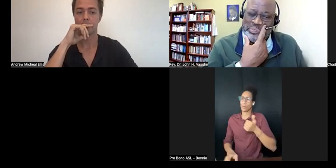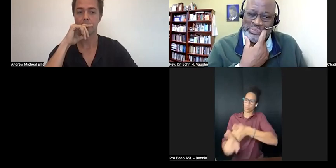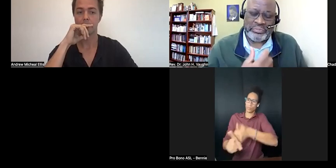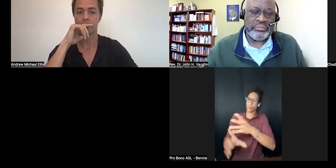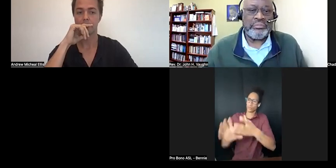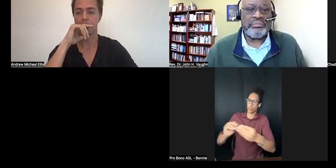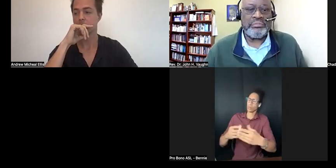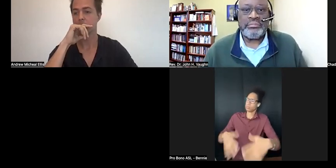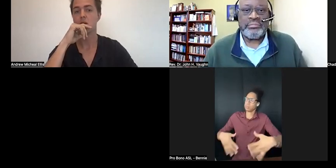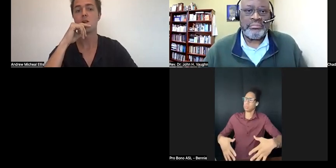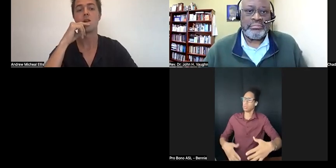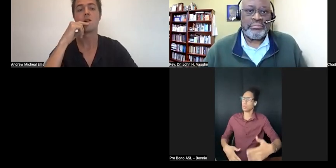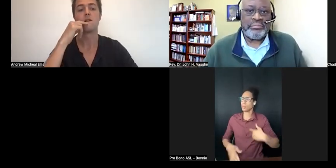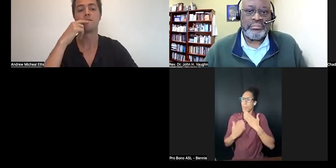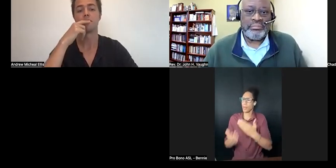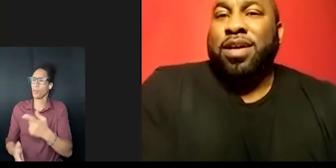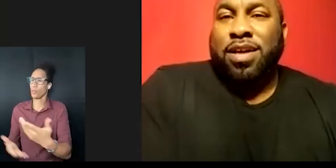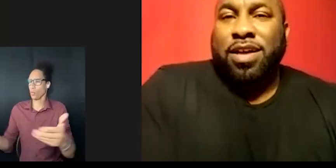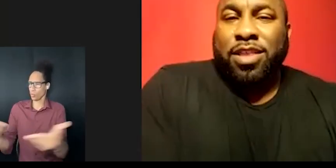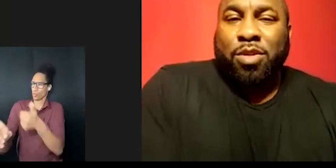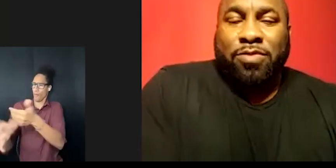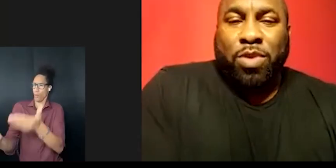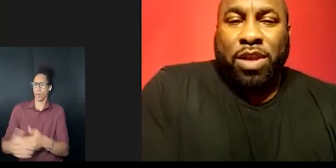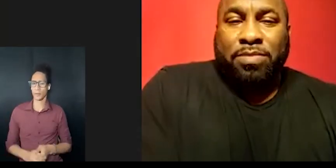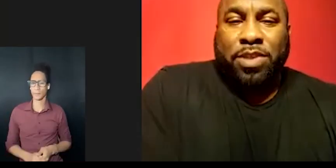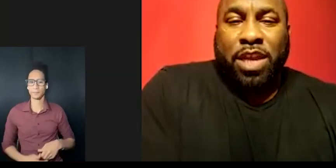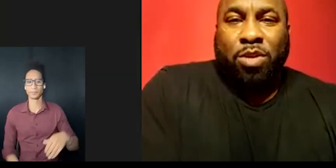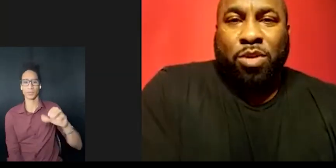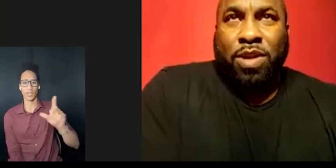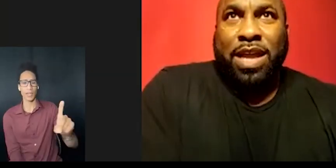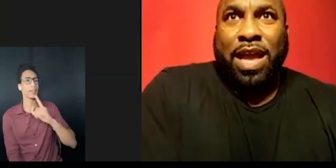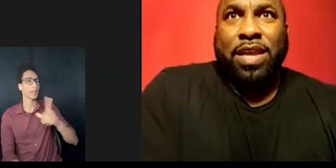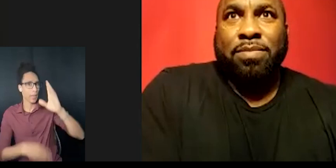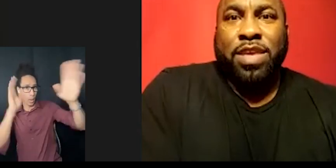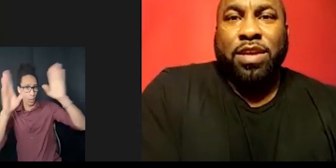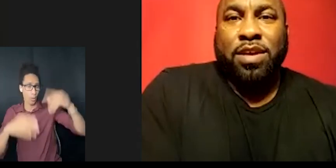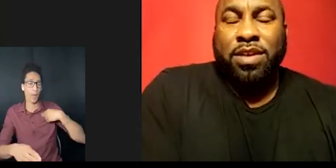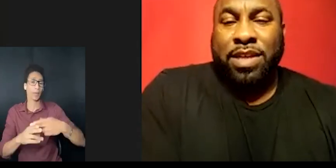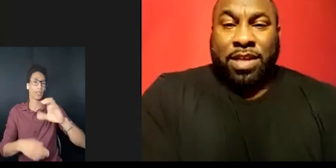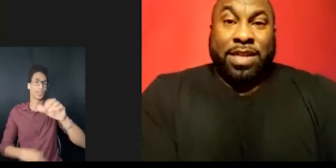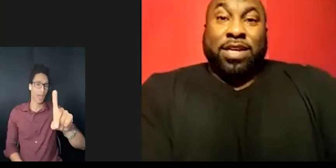just introduce yourself to everyone on the call? Hello, everyone. I'm Chad Hall. I am the